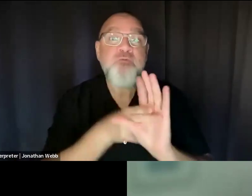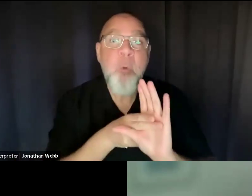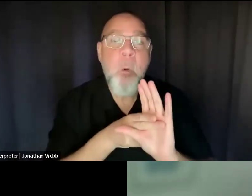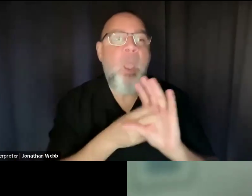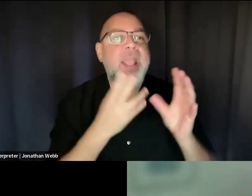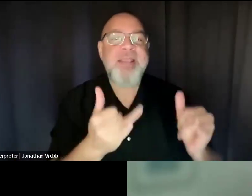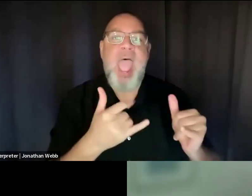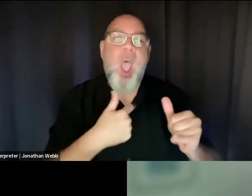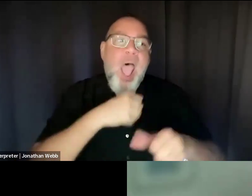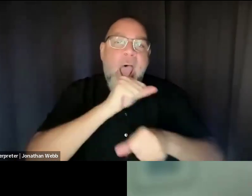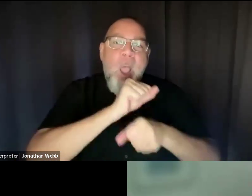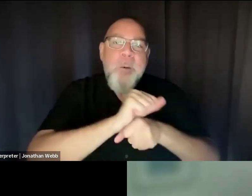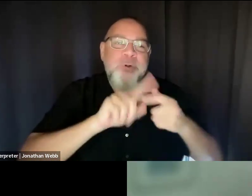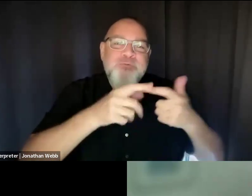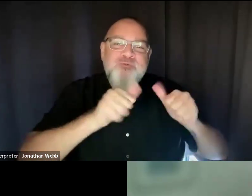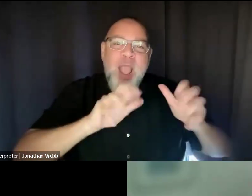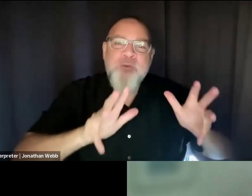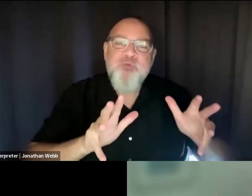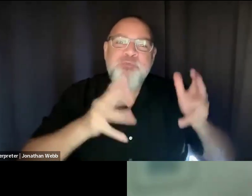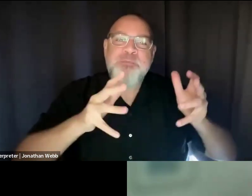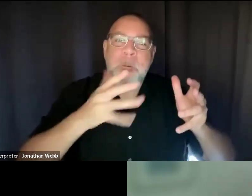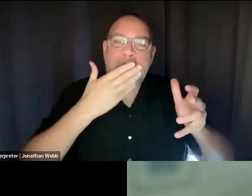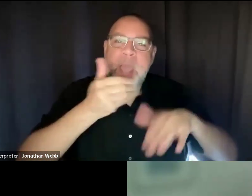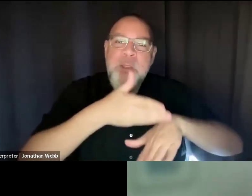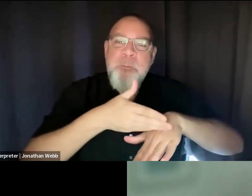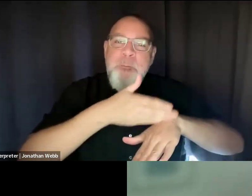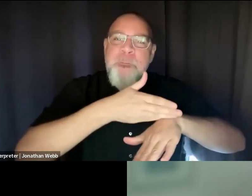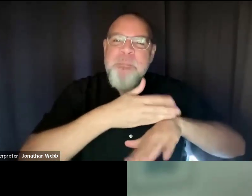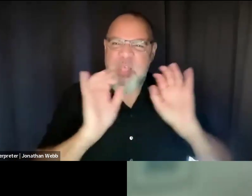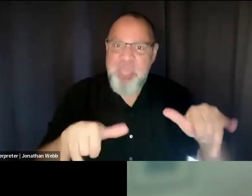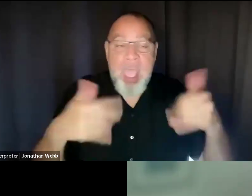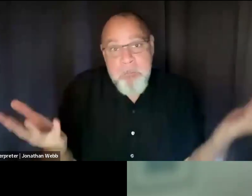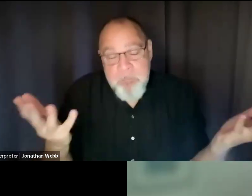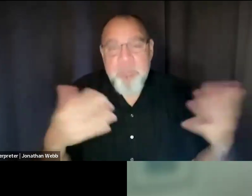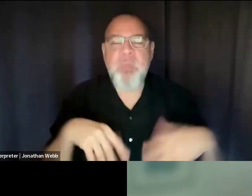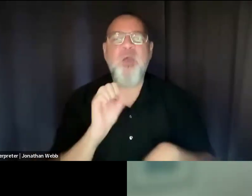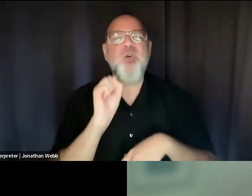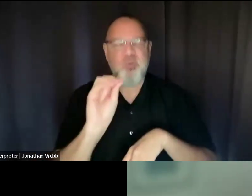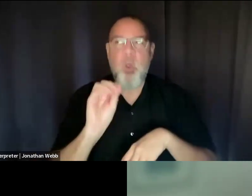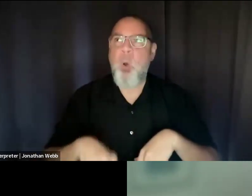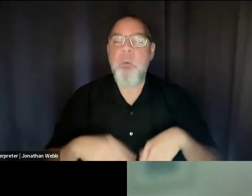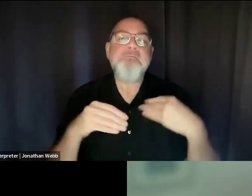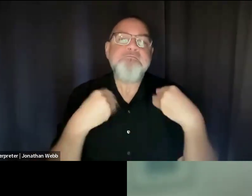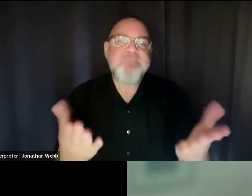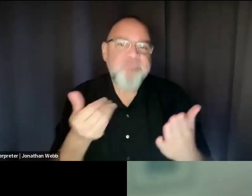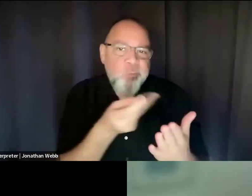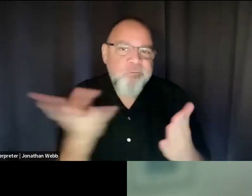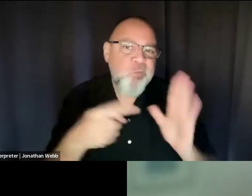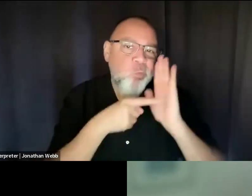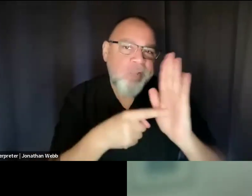done. But, just to give you an example, I'll just highlight a couple of things. You know,